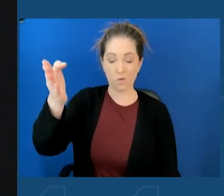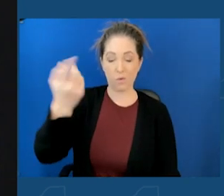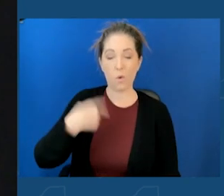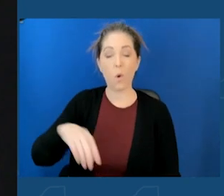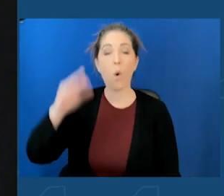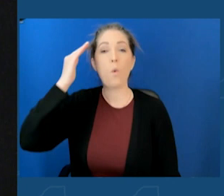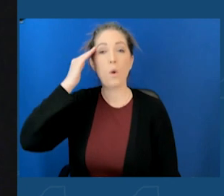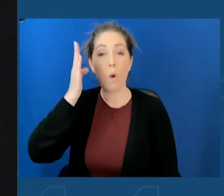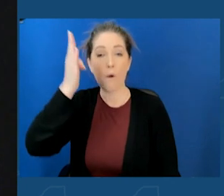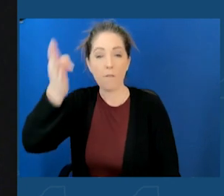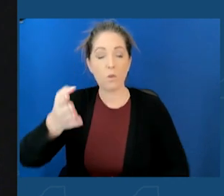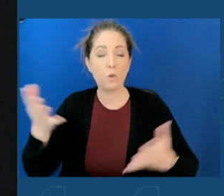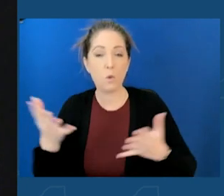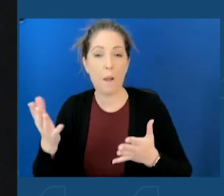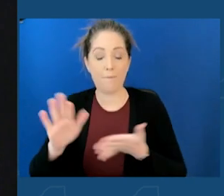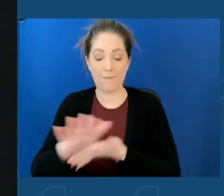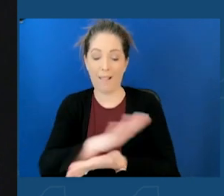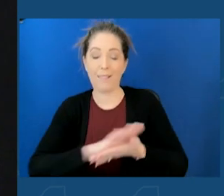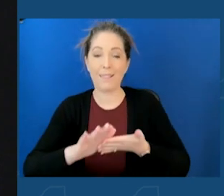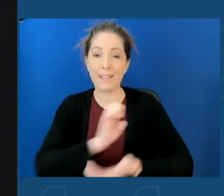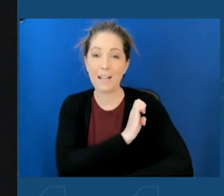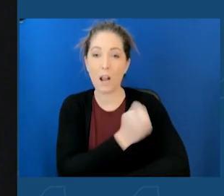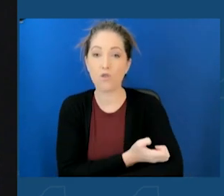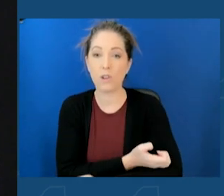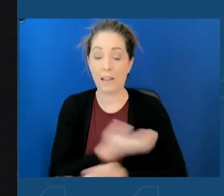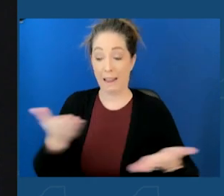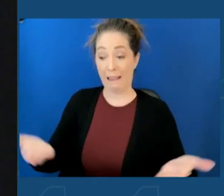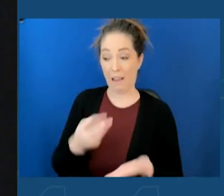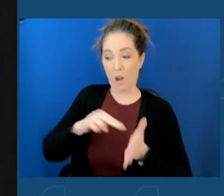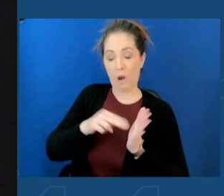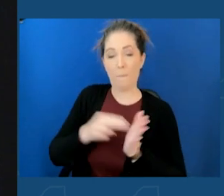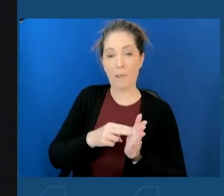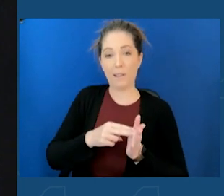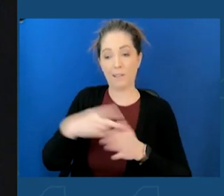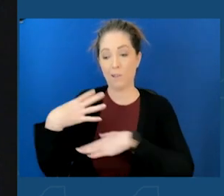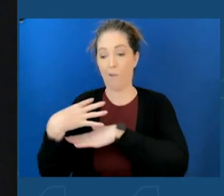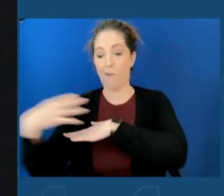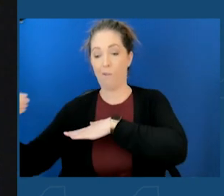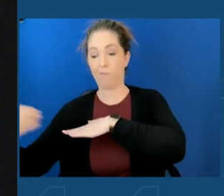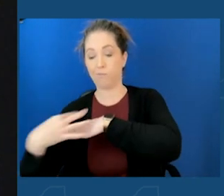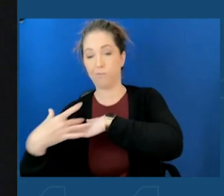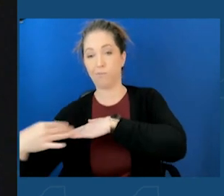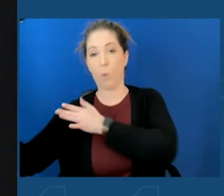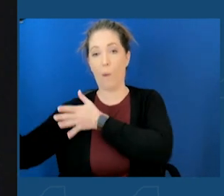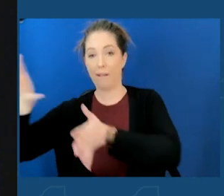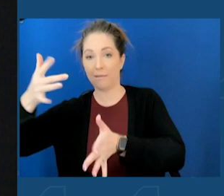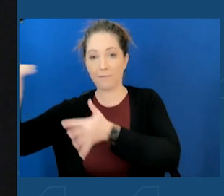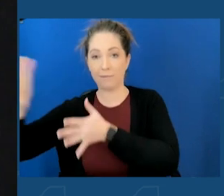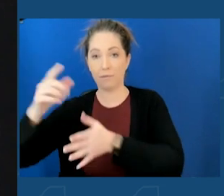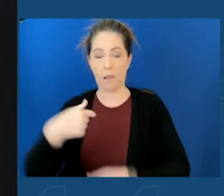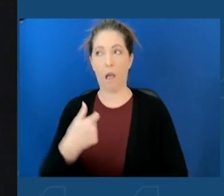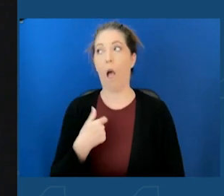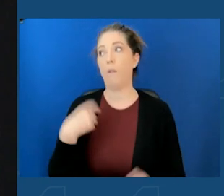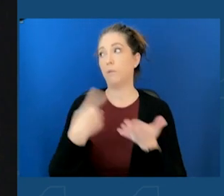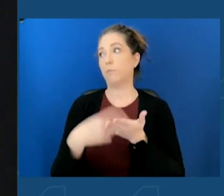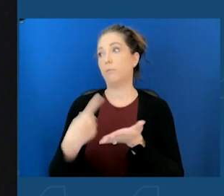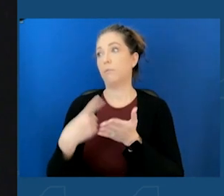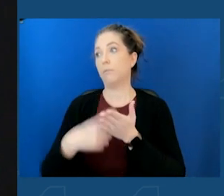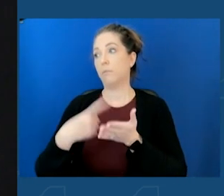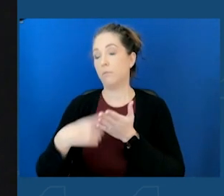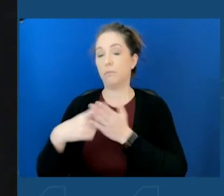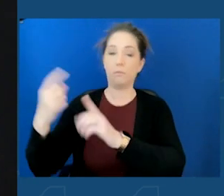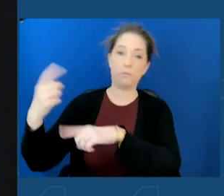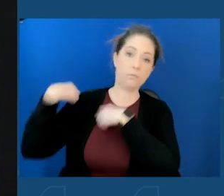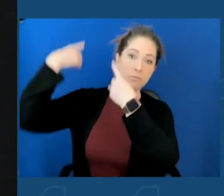and right here that means offshore wind. I have been talking about this for such a long time, speaking at offshore wind conferences in the city and